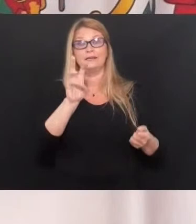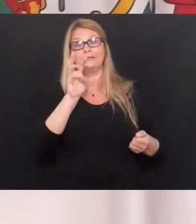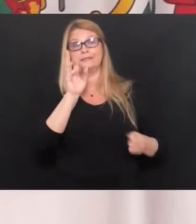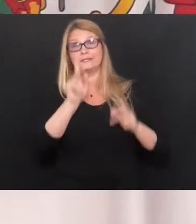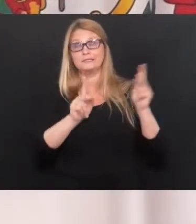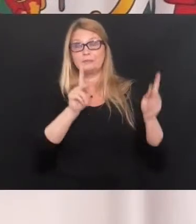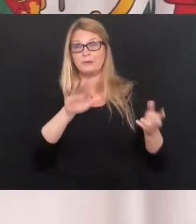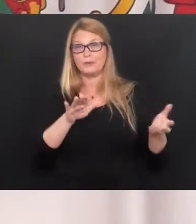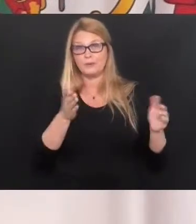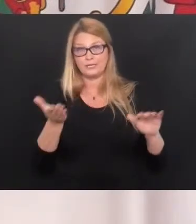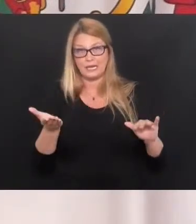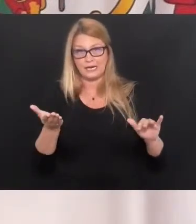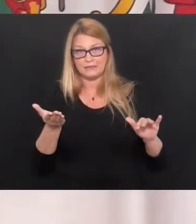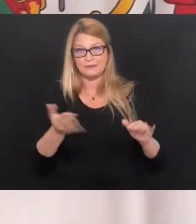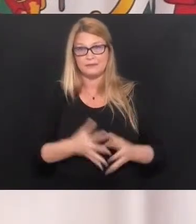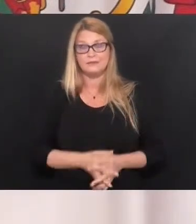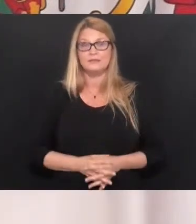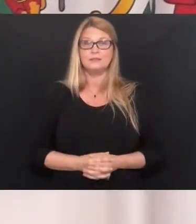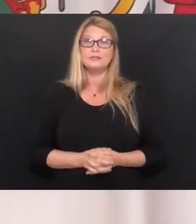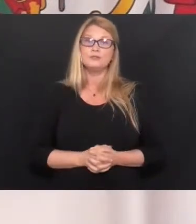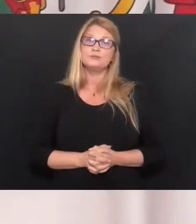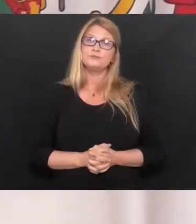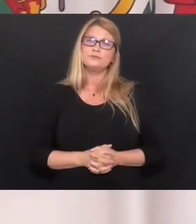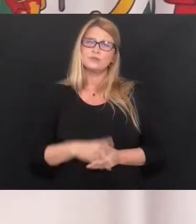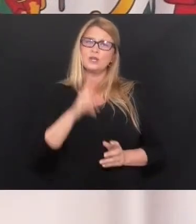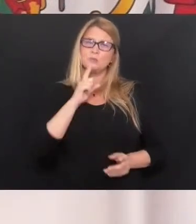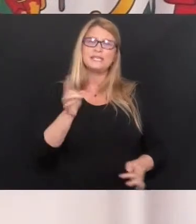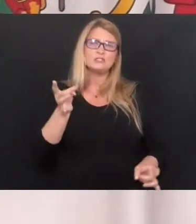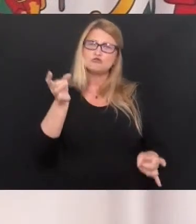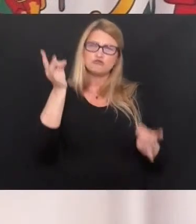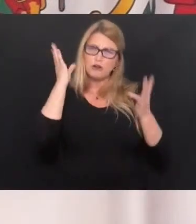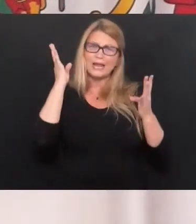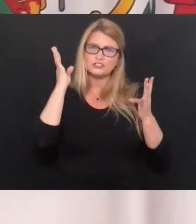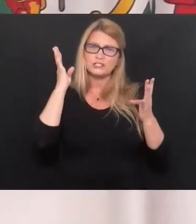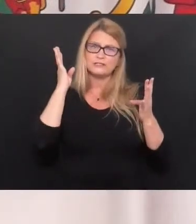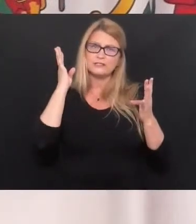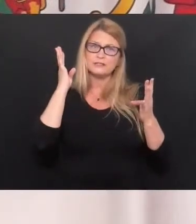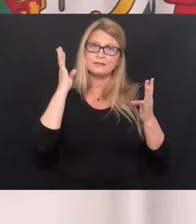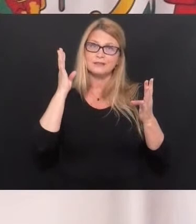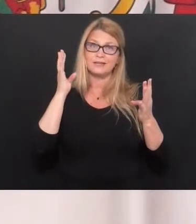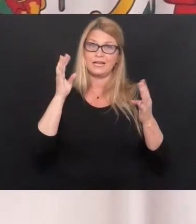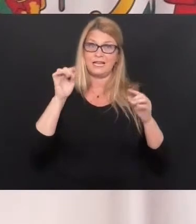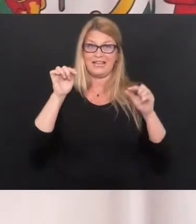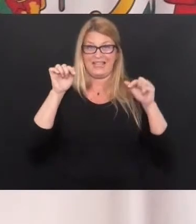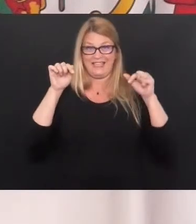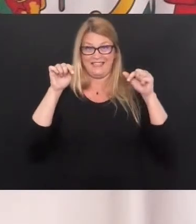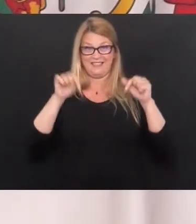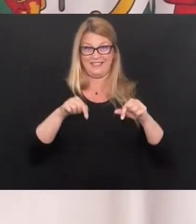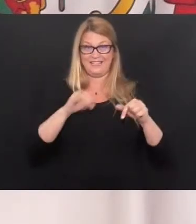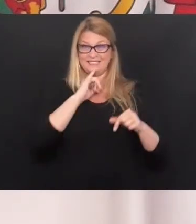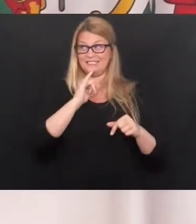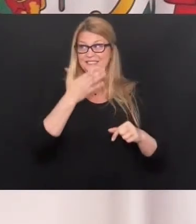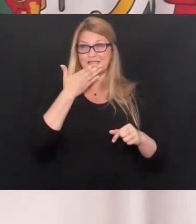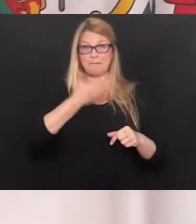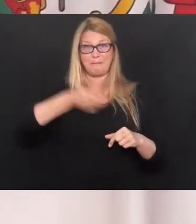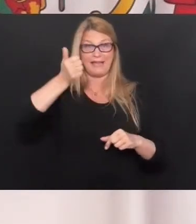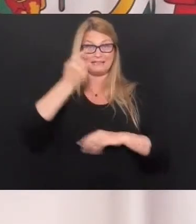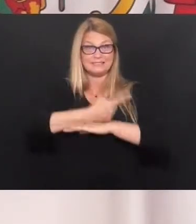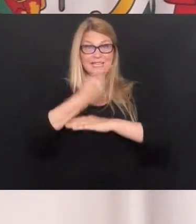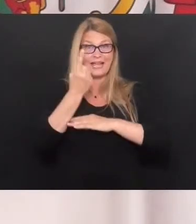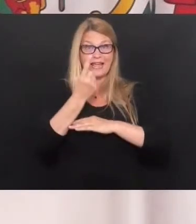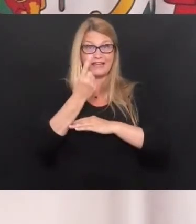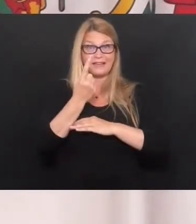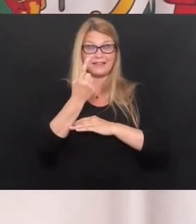the bus and 6 people died. It would have been tragic beyond belief, and this is the best day that I